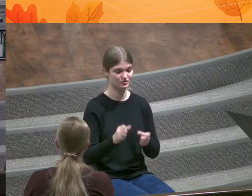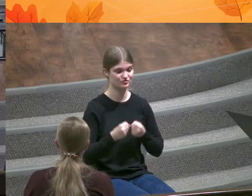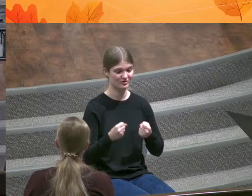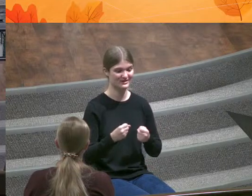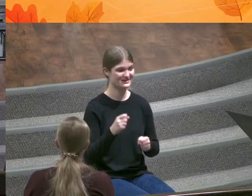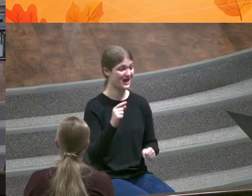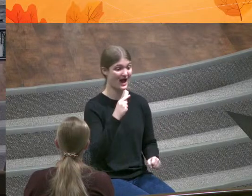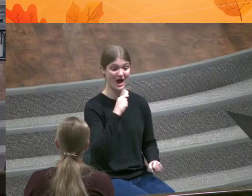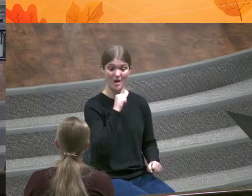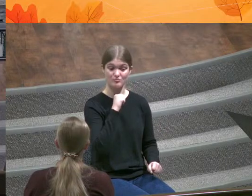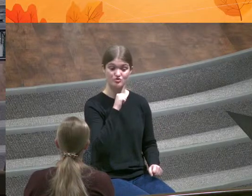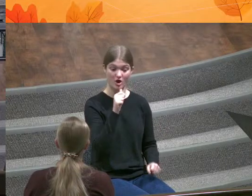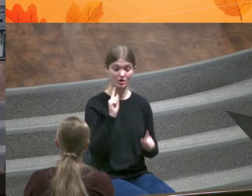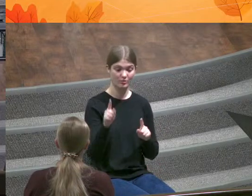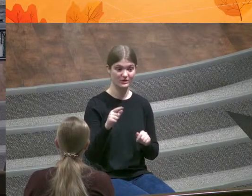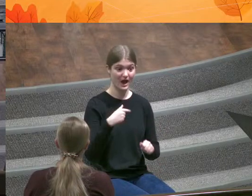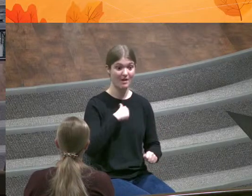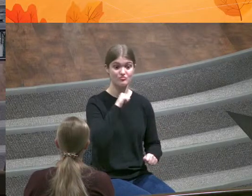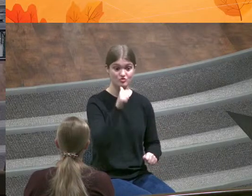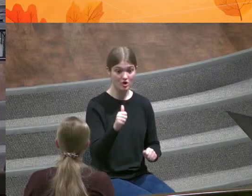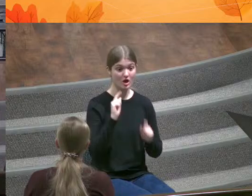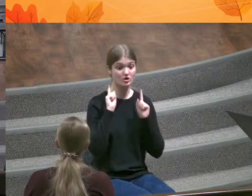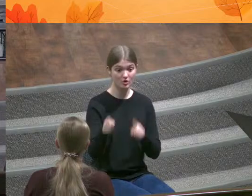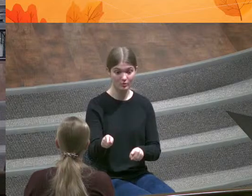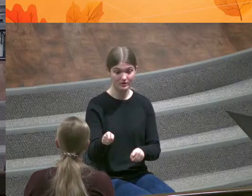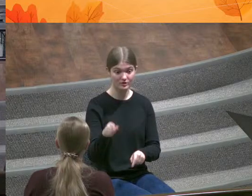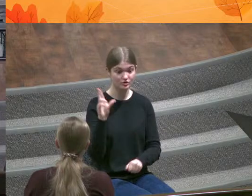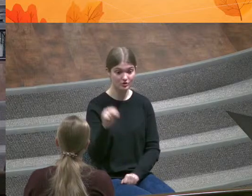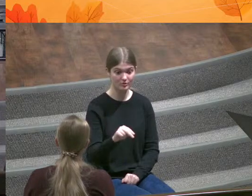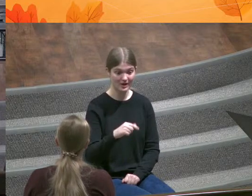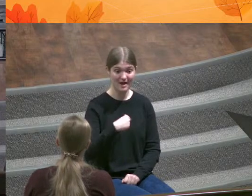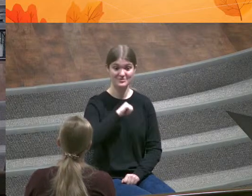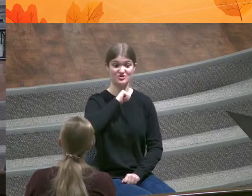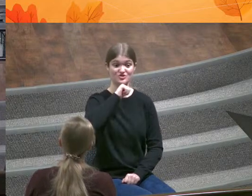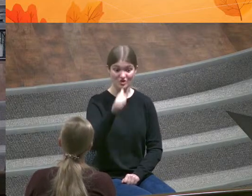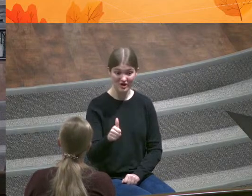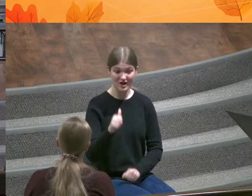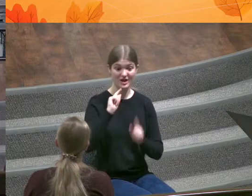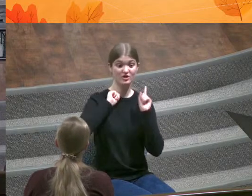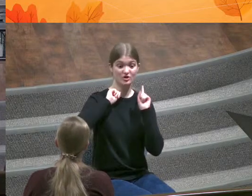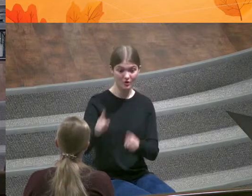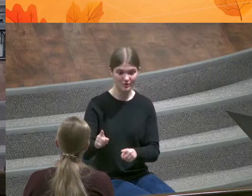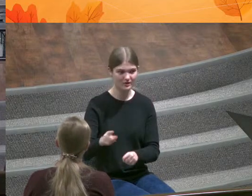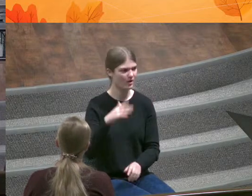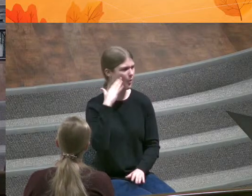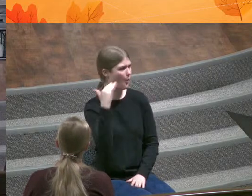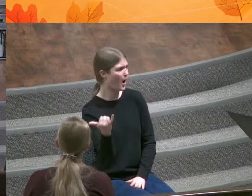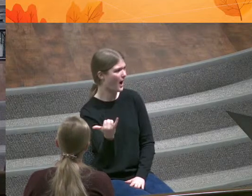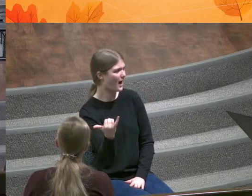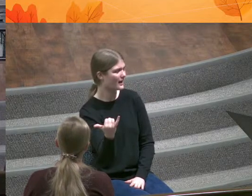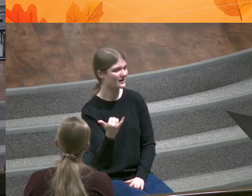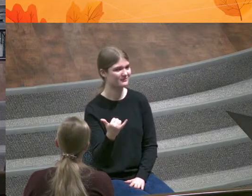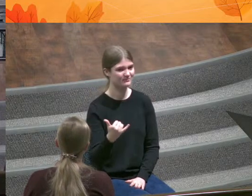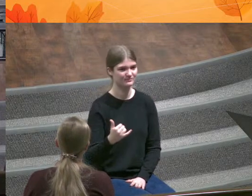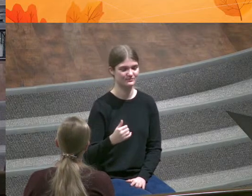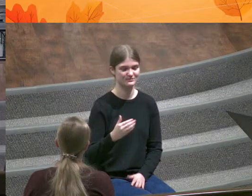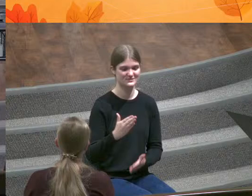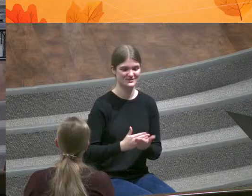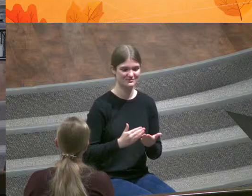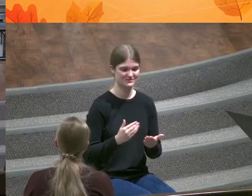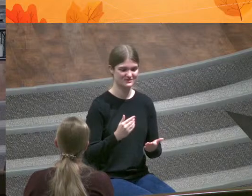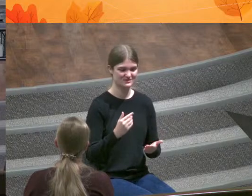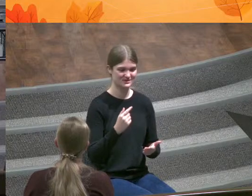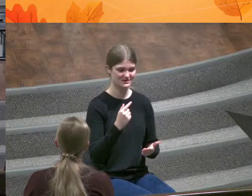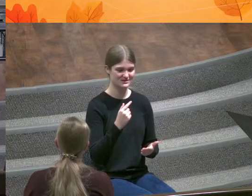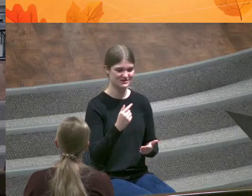there. I'm not coming down there to that South Harpeth church. I'm not coming down there. Why? He said, once in a while, I would say why. Sometimes